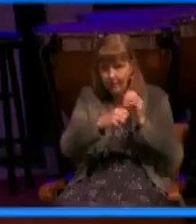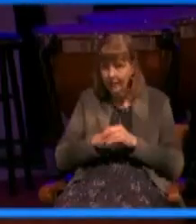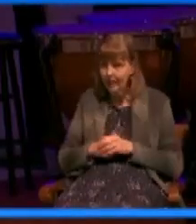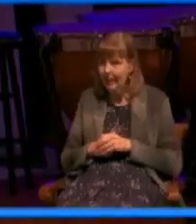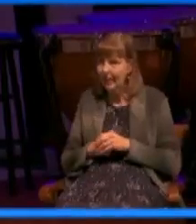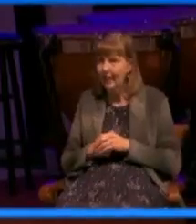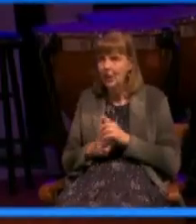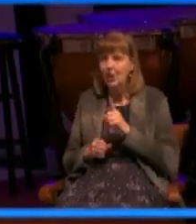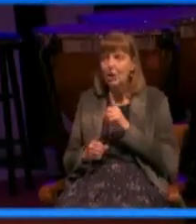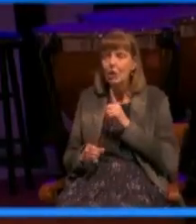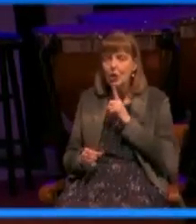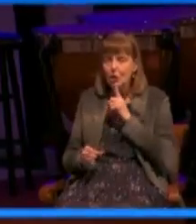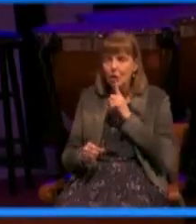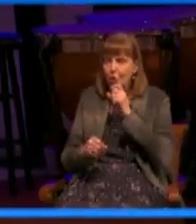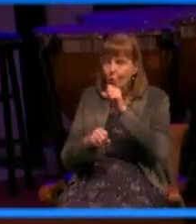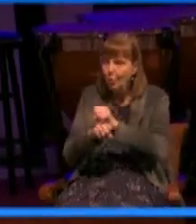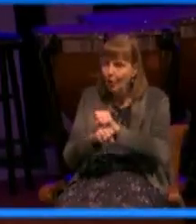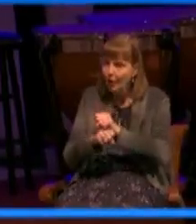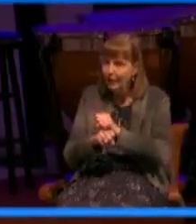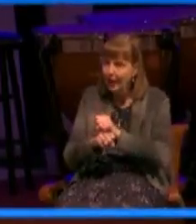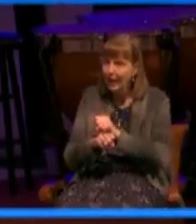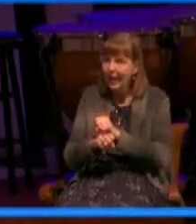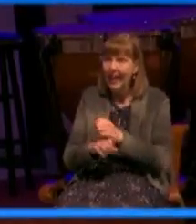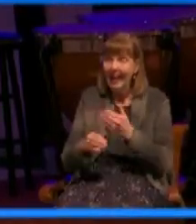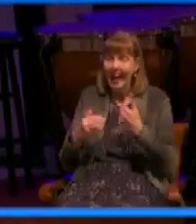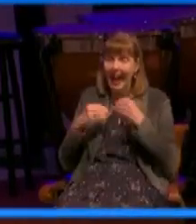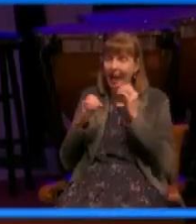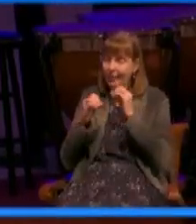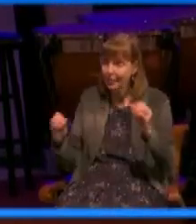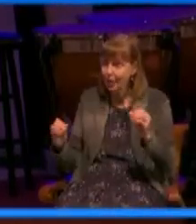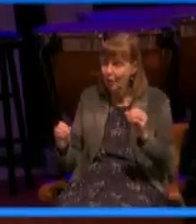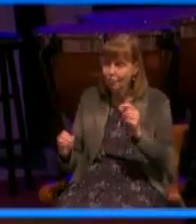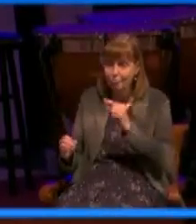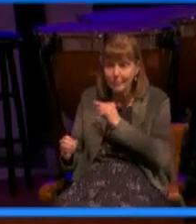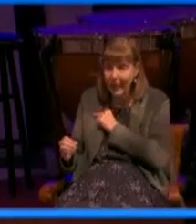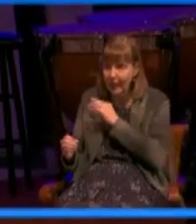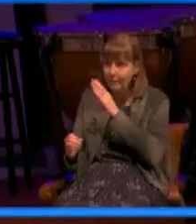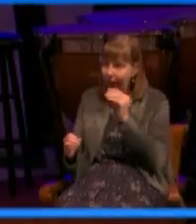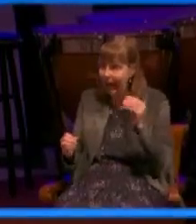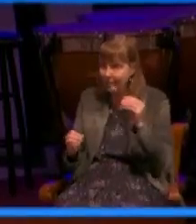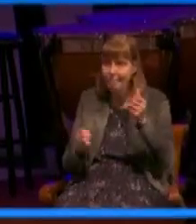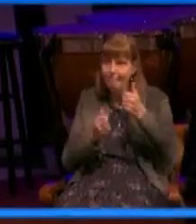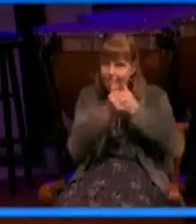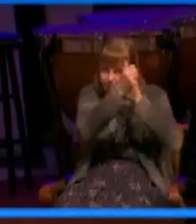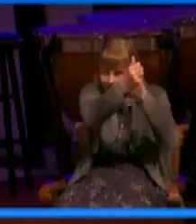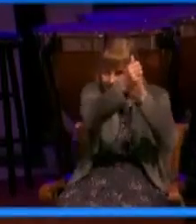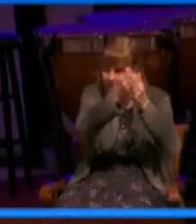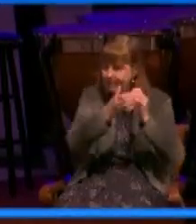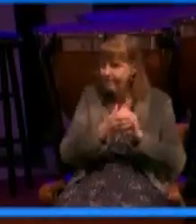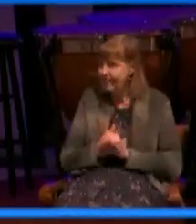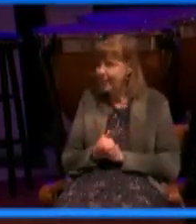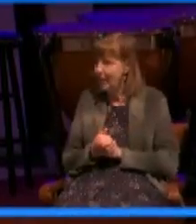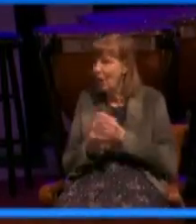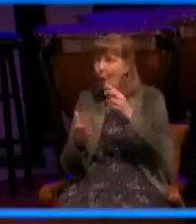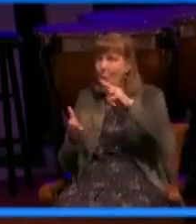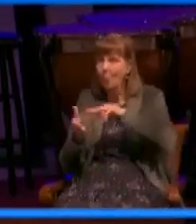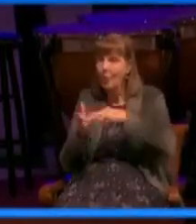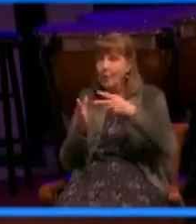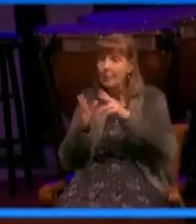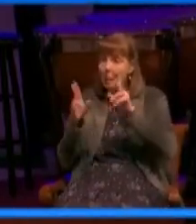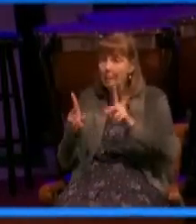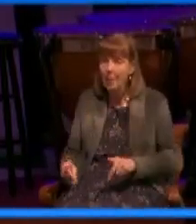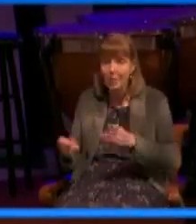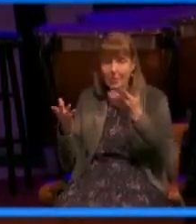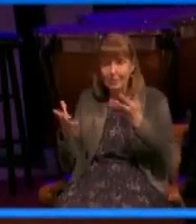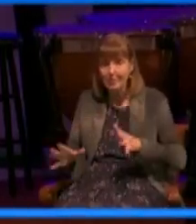be blameless and walk before me. Do you know what this means? This means that a person who has heard the promises of